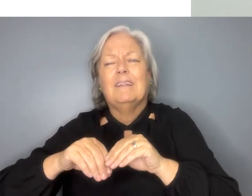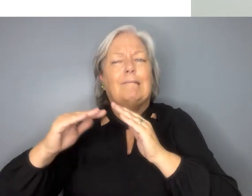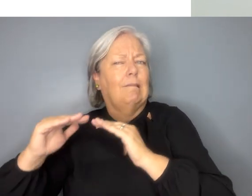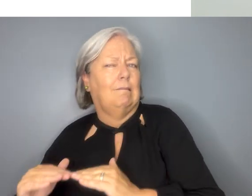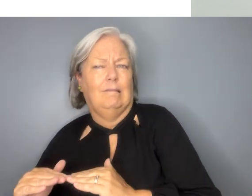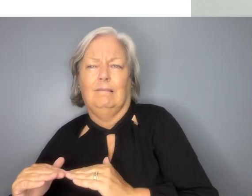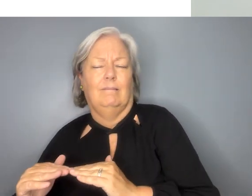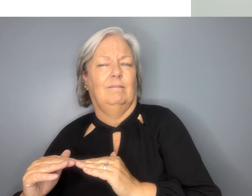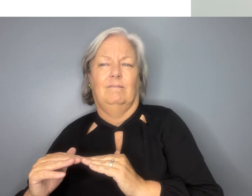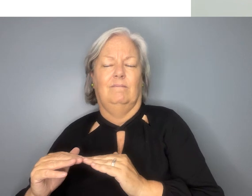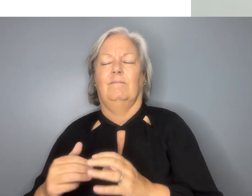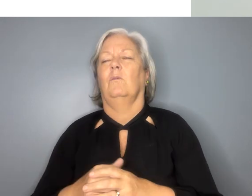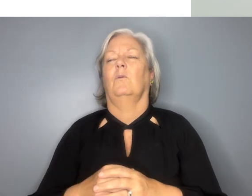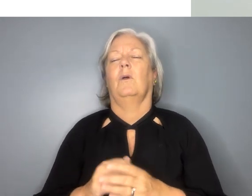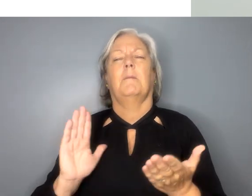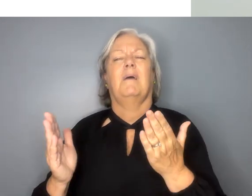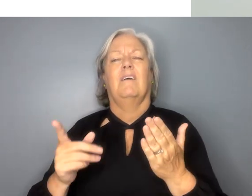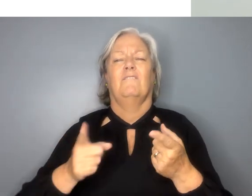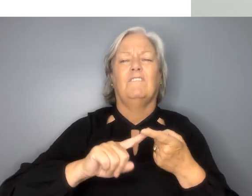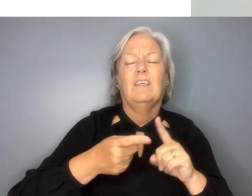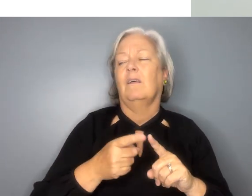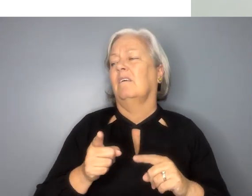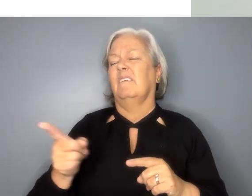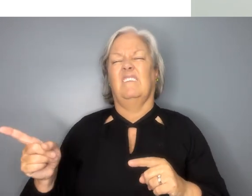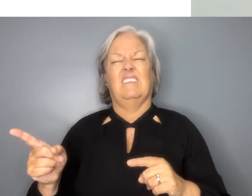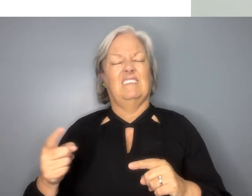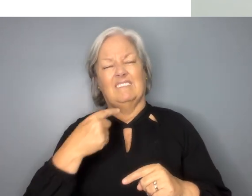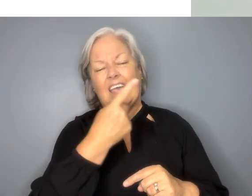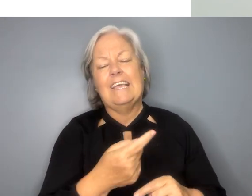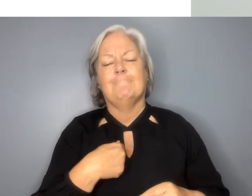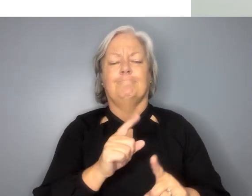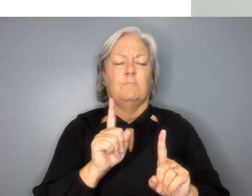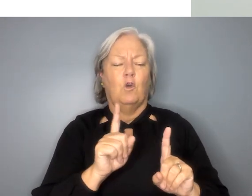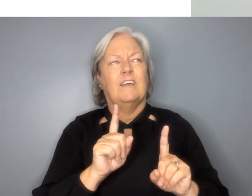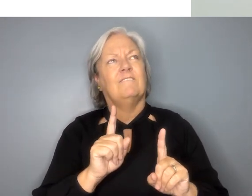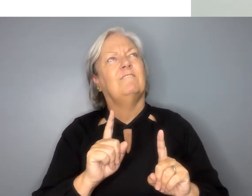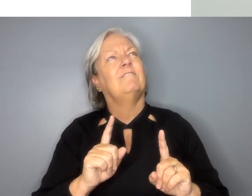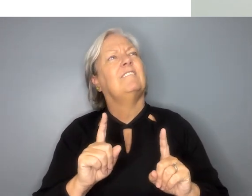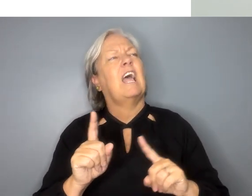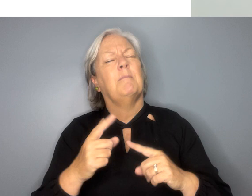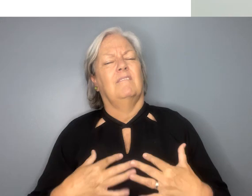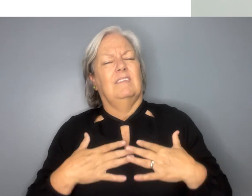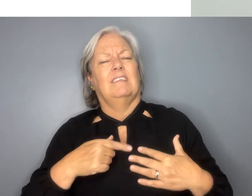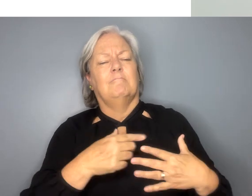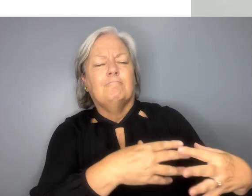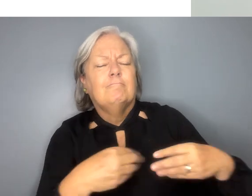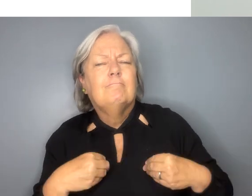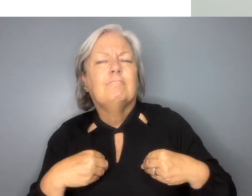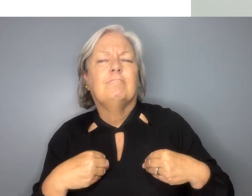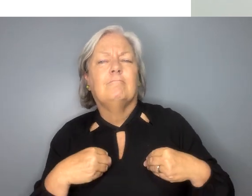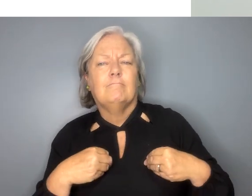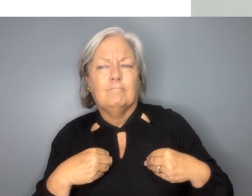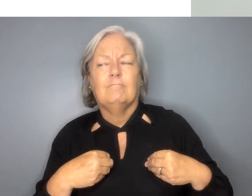settings as compared to amongst friends. Such feelings of not feeling accepted were reported as being highest within healthcare and